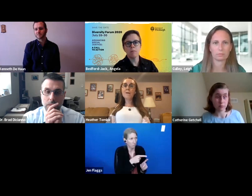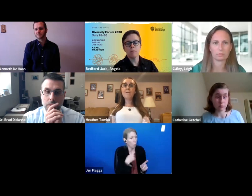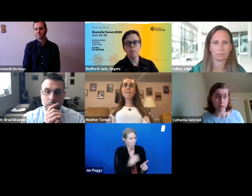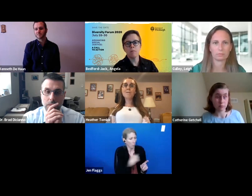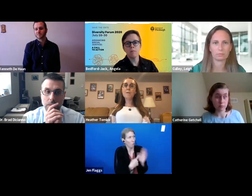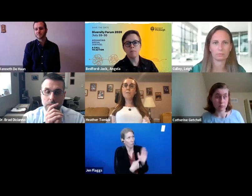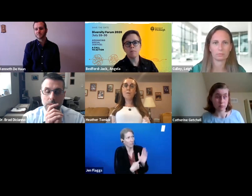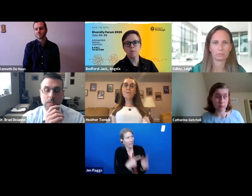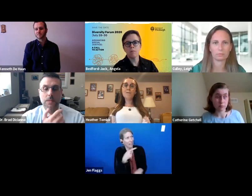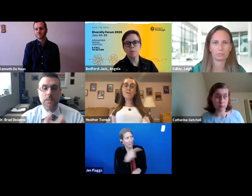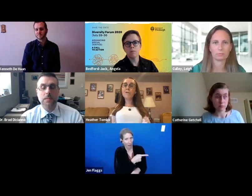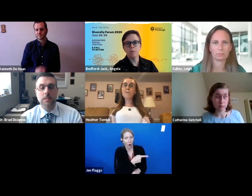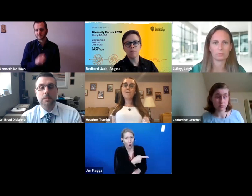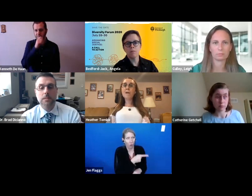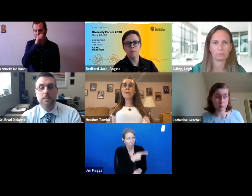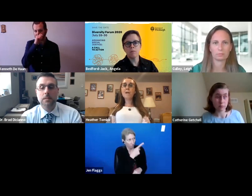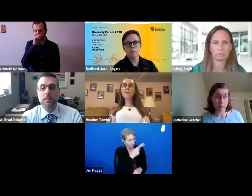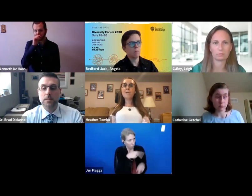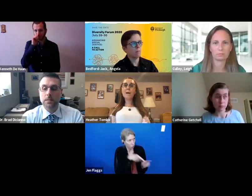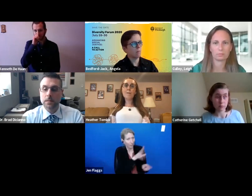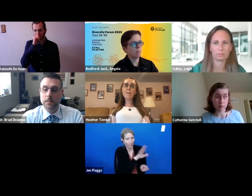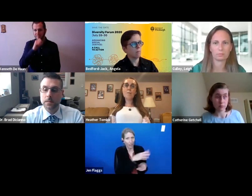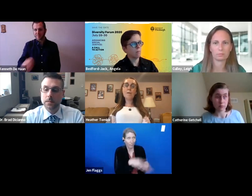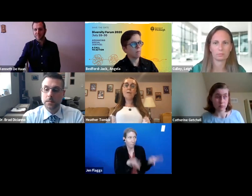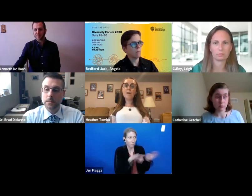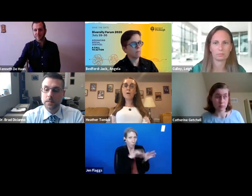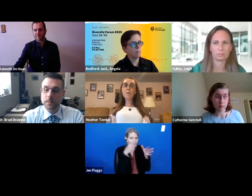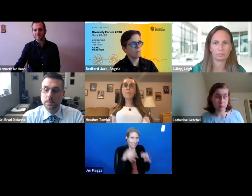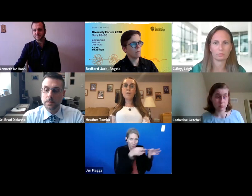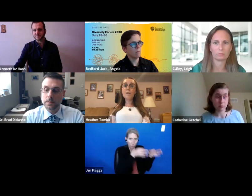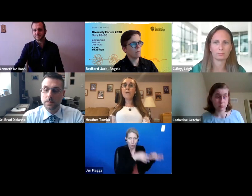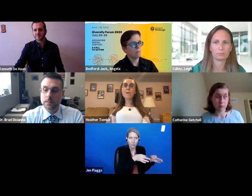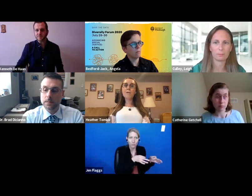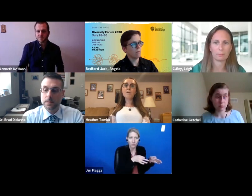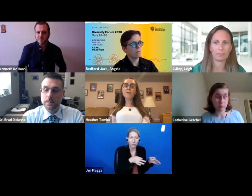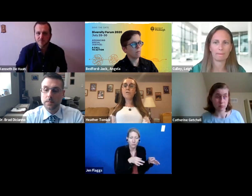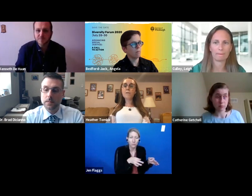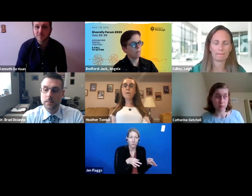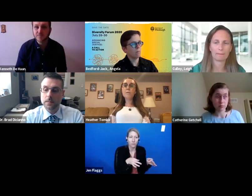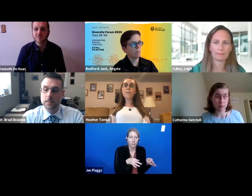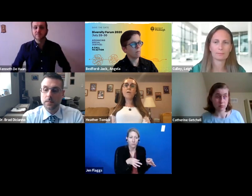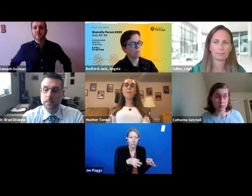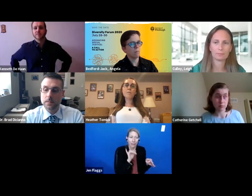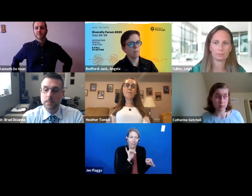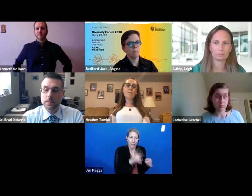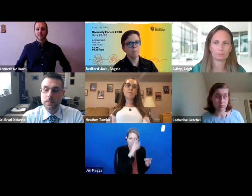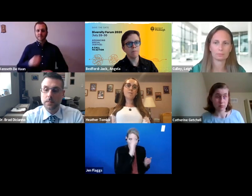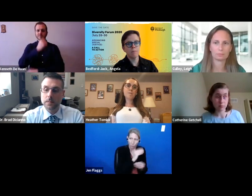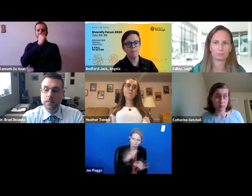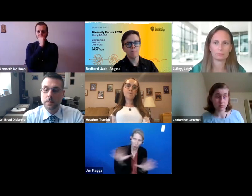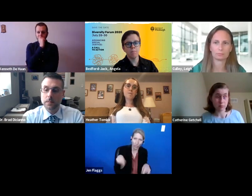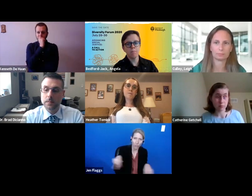represented in these important decisions and in how they'll be communicated to the community.